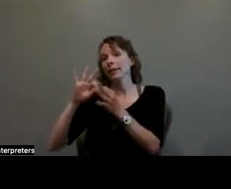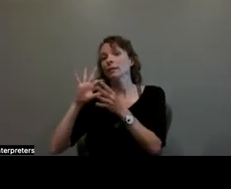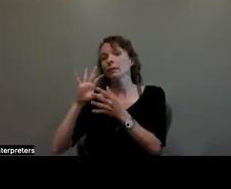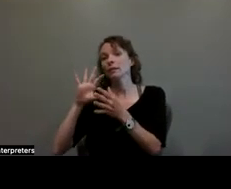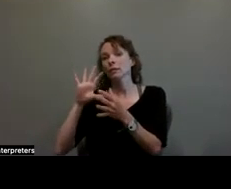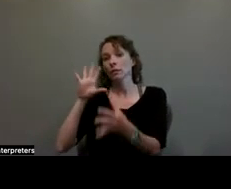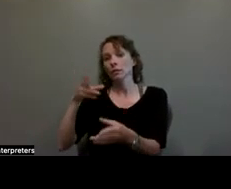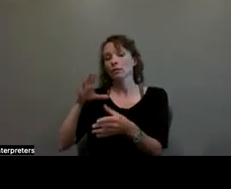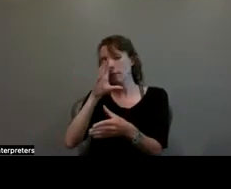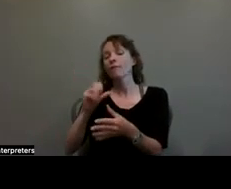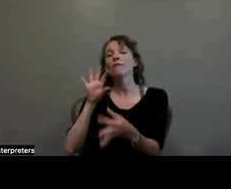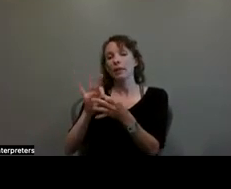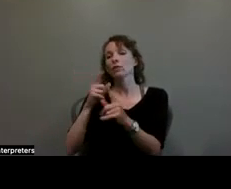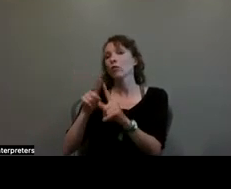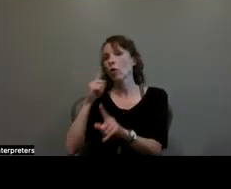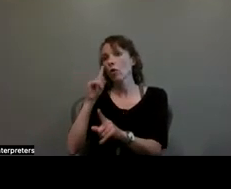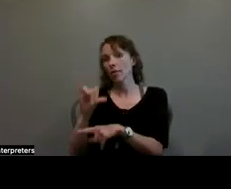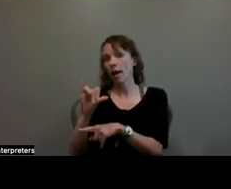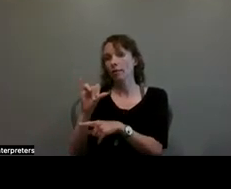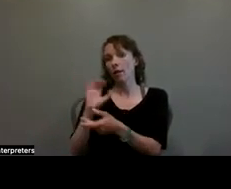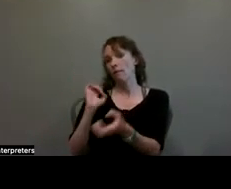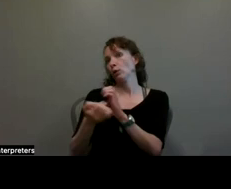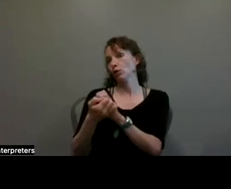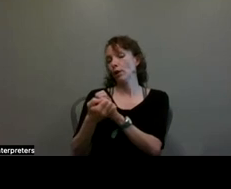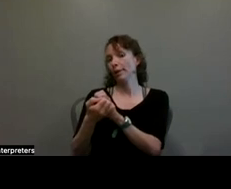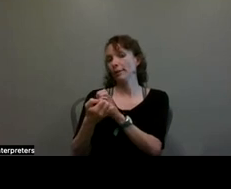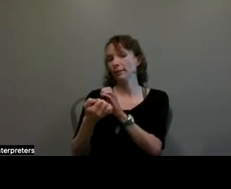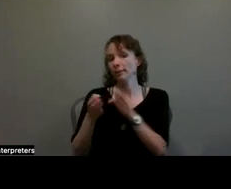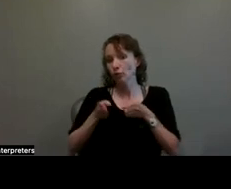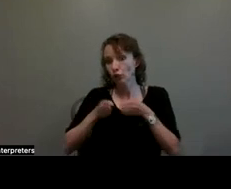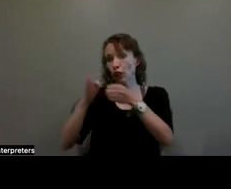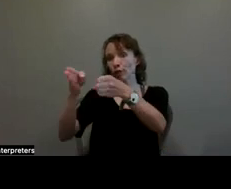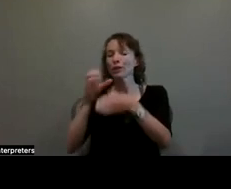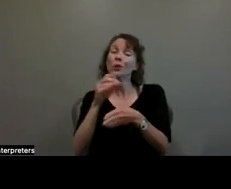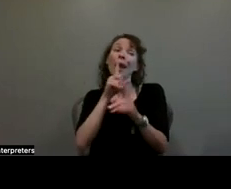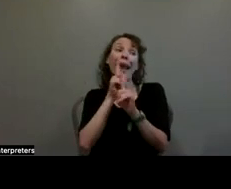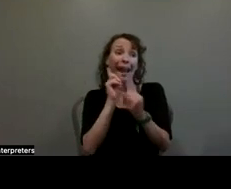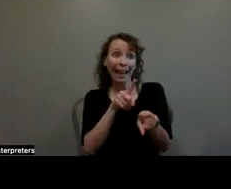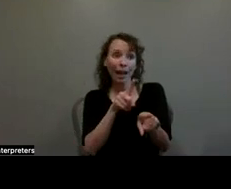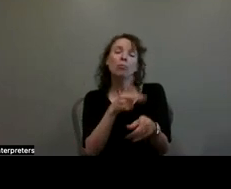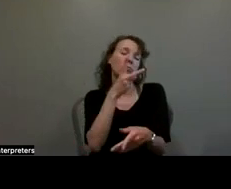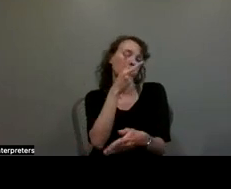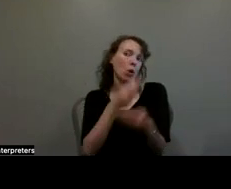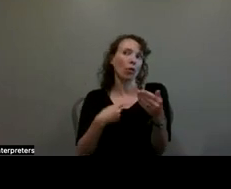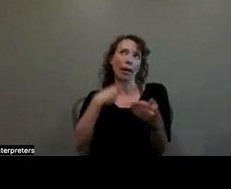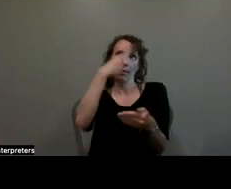So I think it's both, yeah, to answer the question, both germline